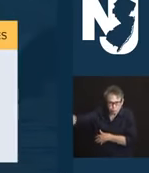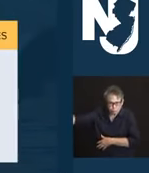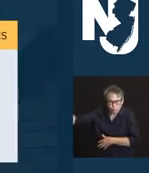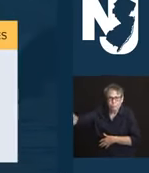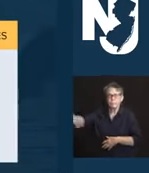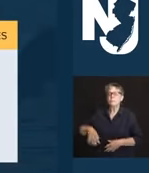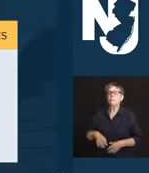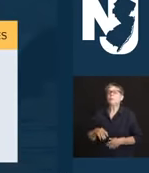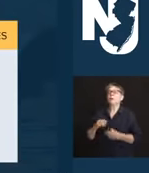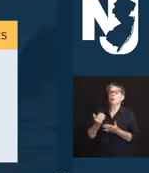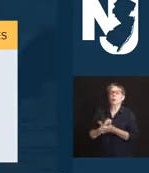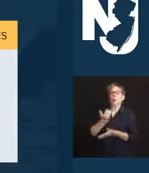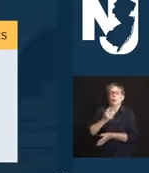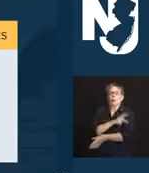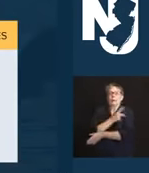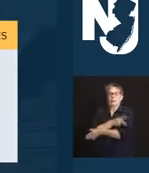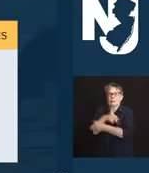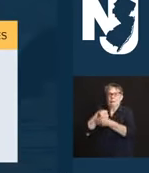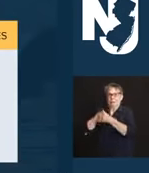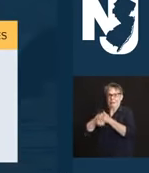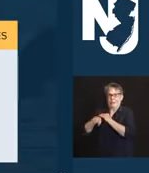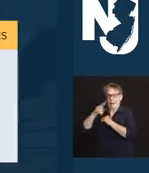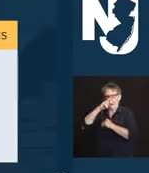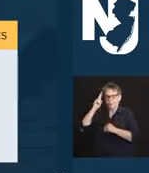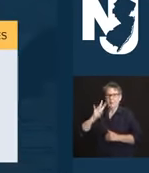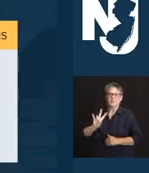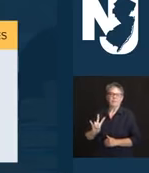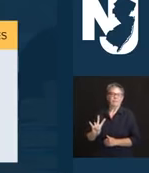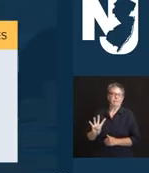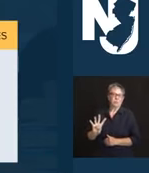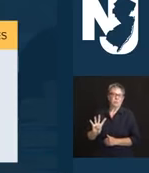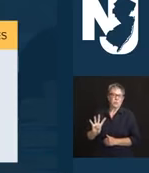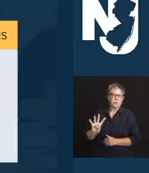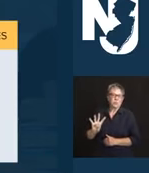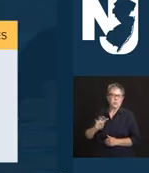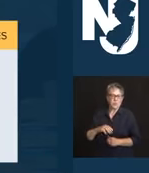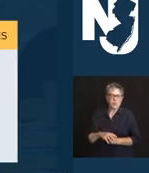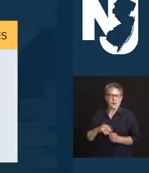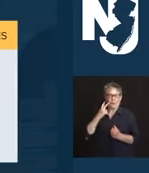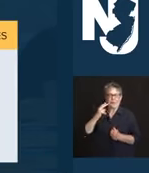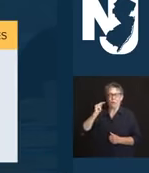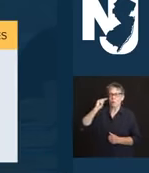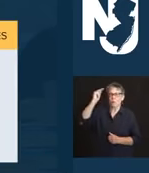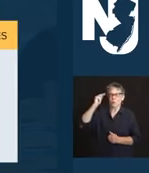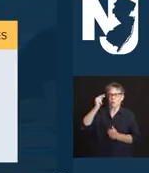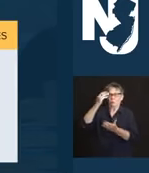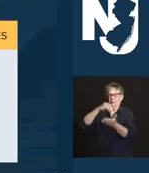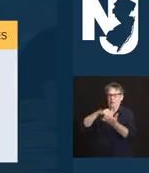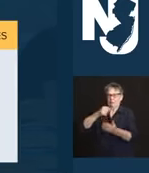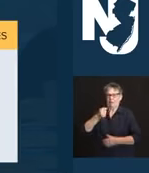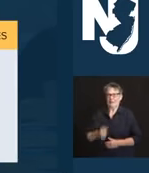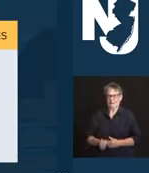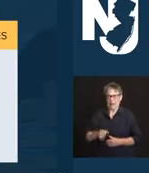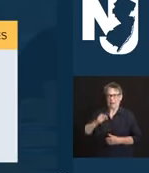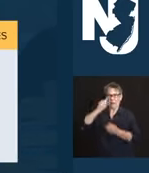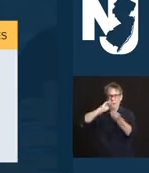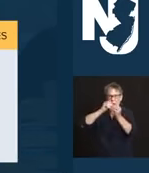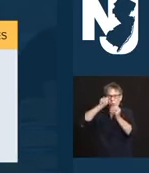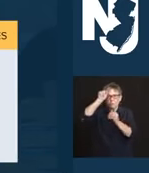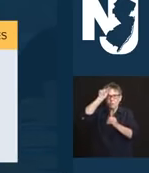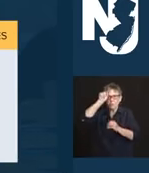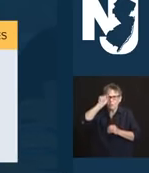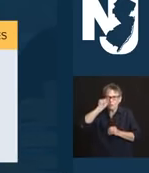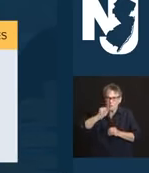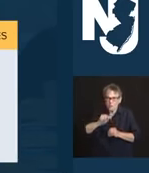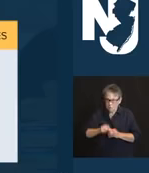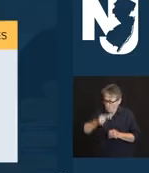numbers charted across regions. These are the trends that are allowing us to move today with great confidence into stage